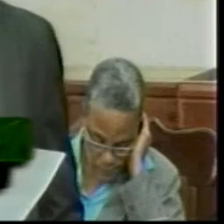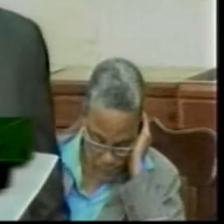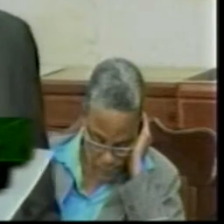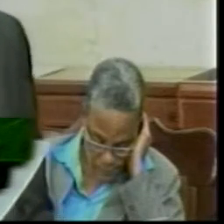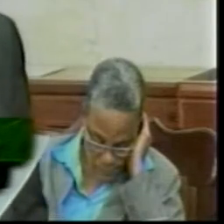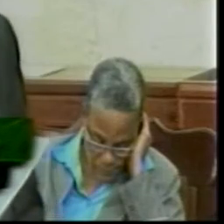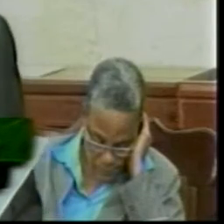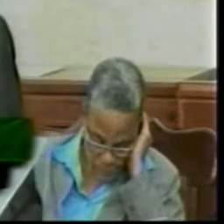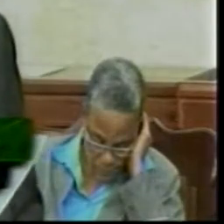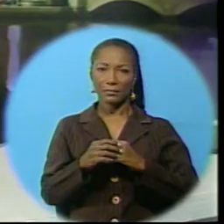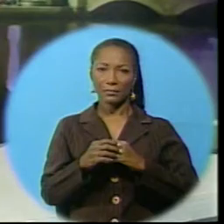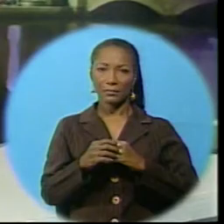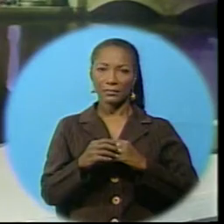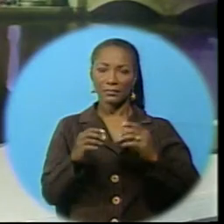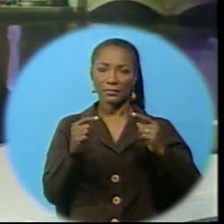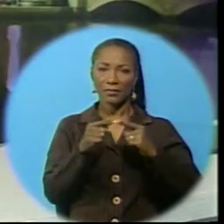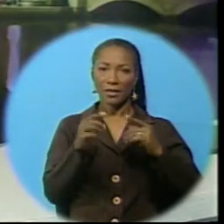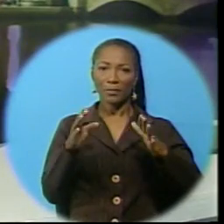immediately.